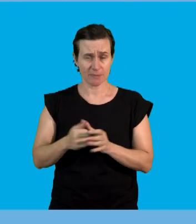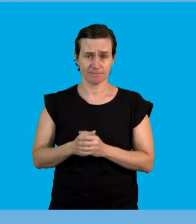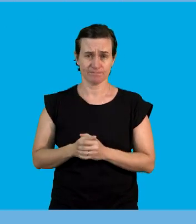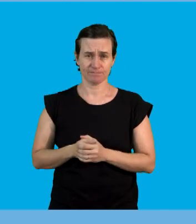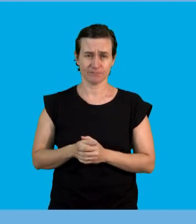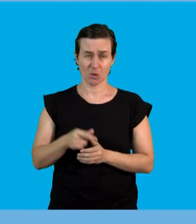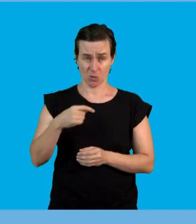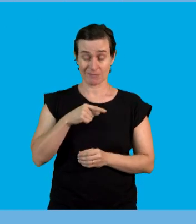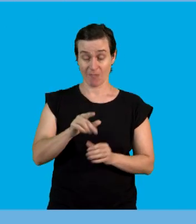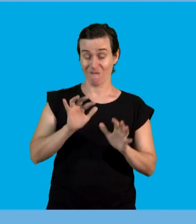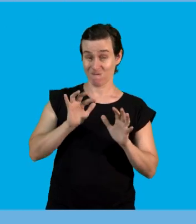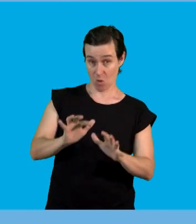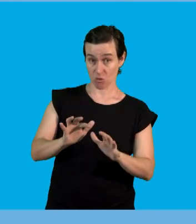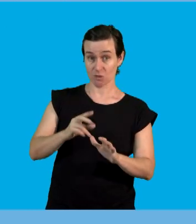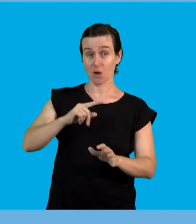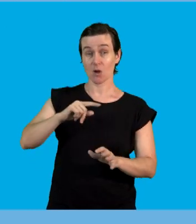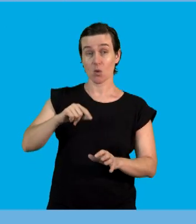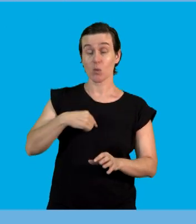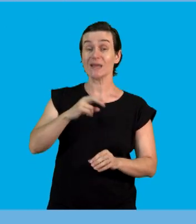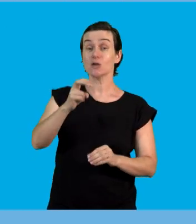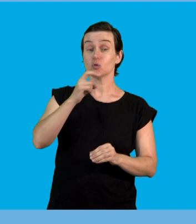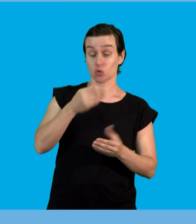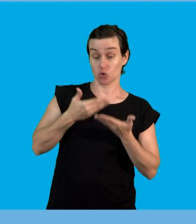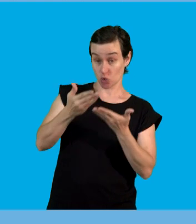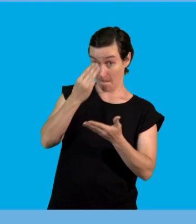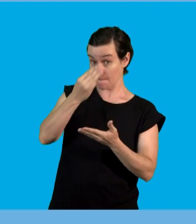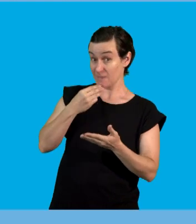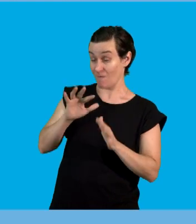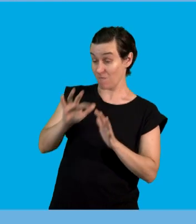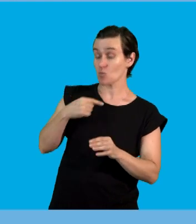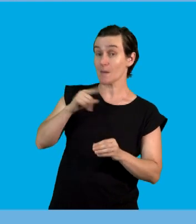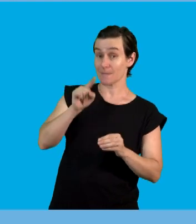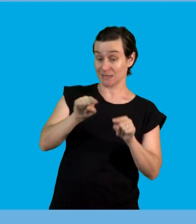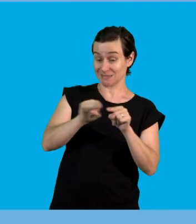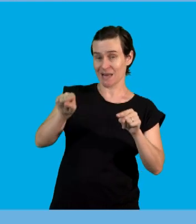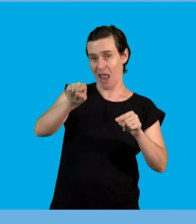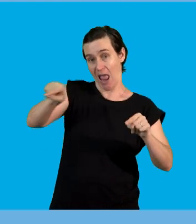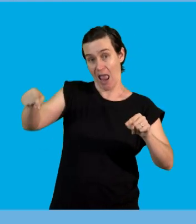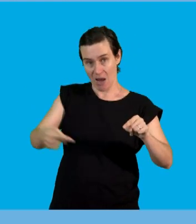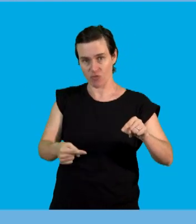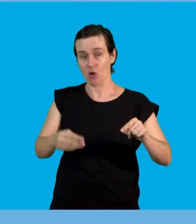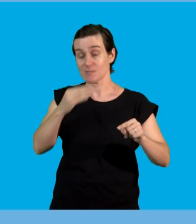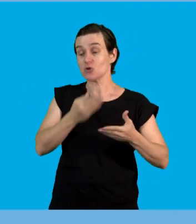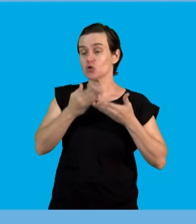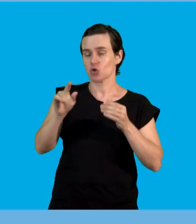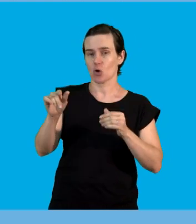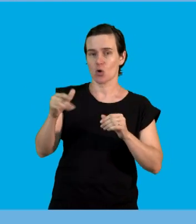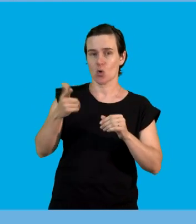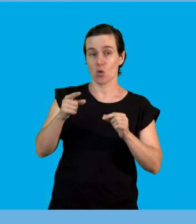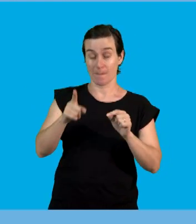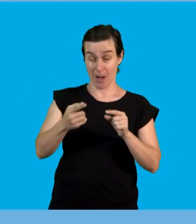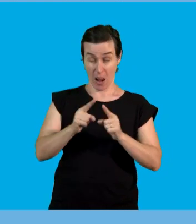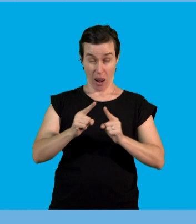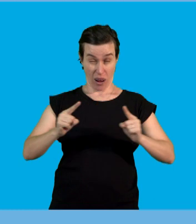we denote a force, we are using an arrow, and then the length of the arrow is going to show the size, and then the arrowhead is going to show